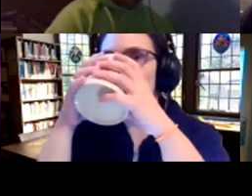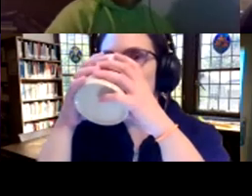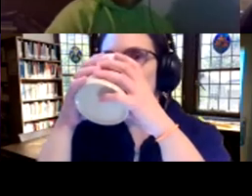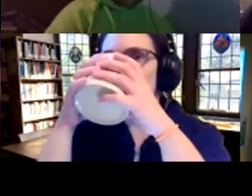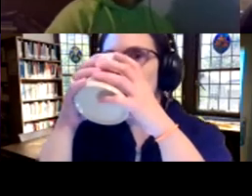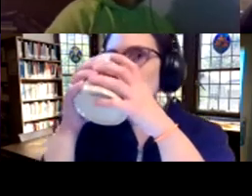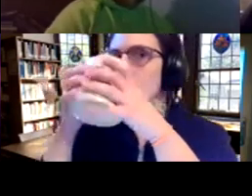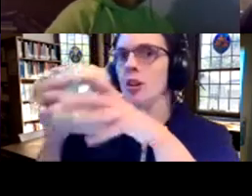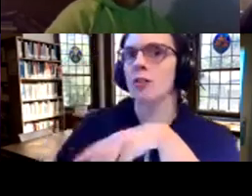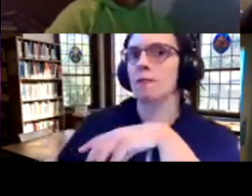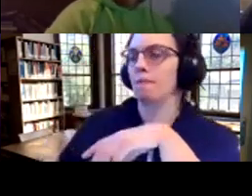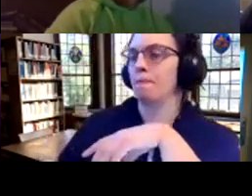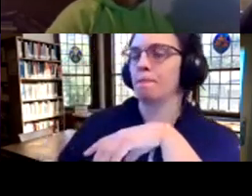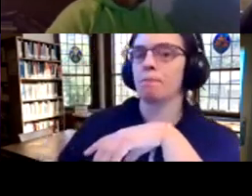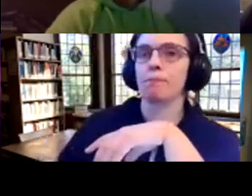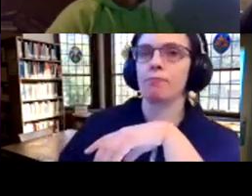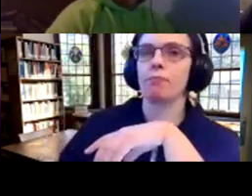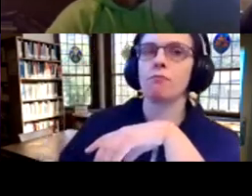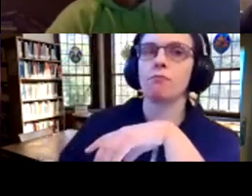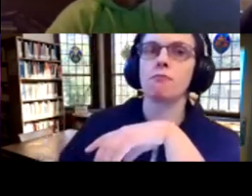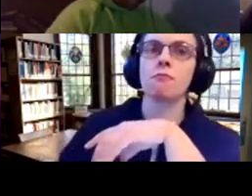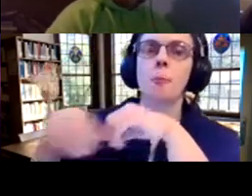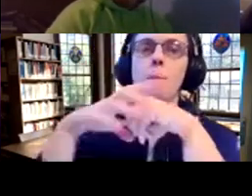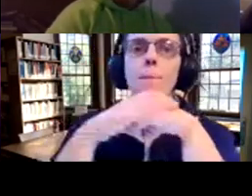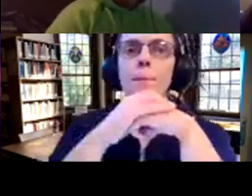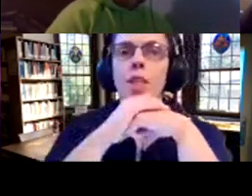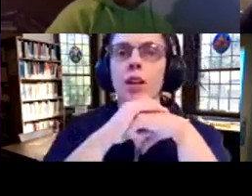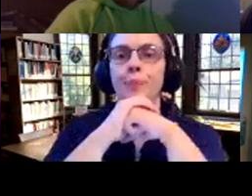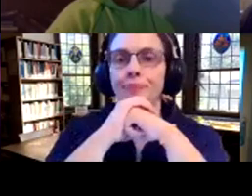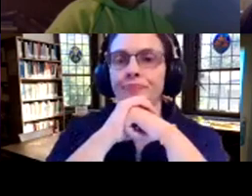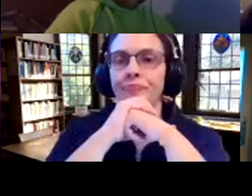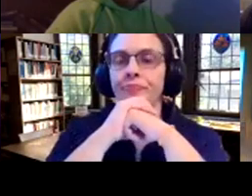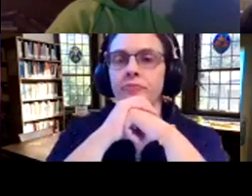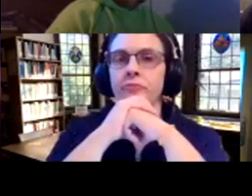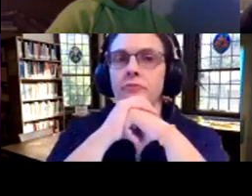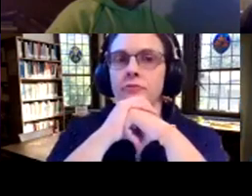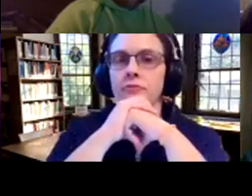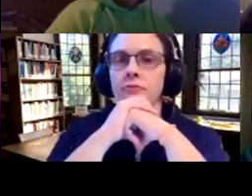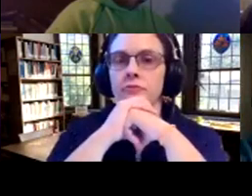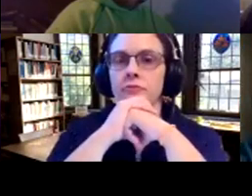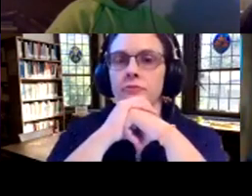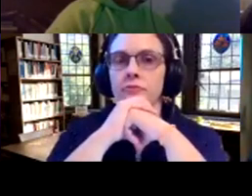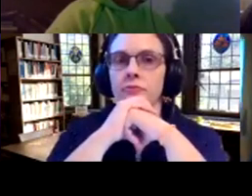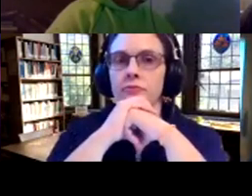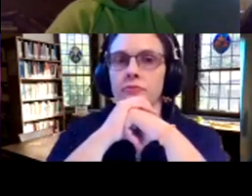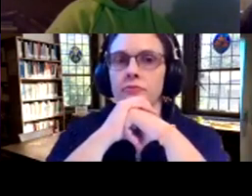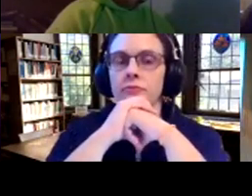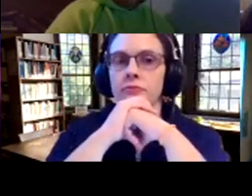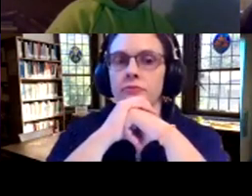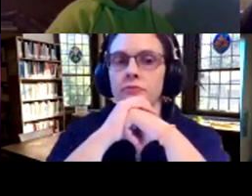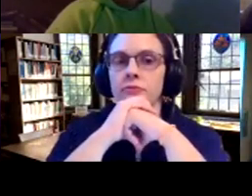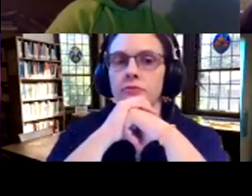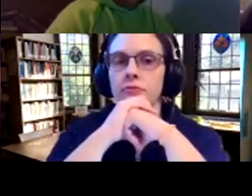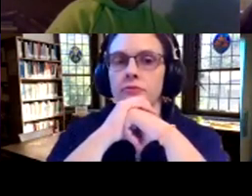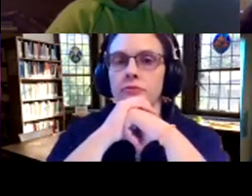family and the white people of this community. We three children were sent to school as soon as we were old enough and remained till we